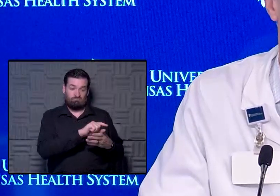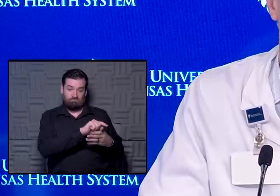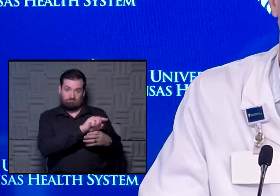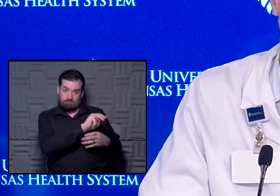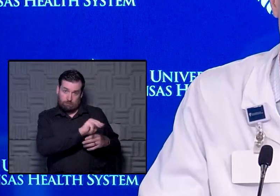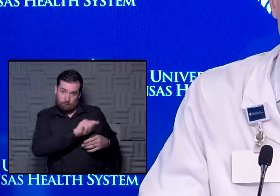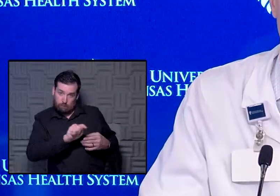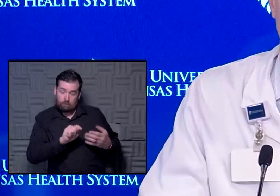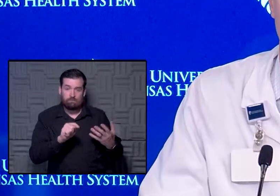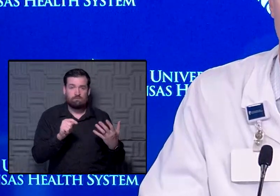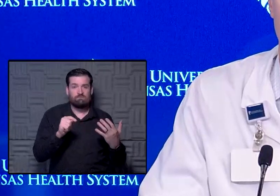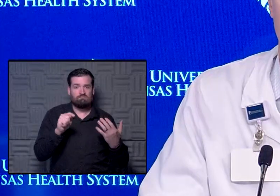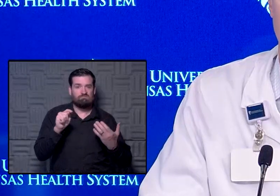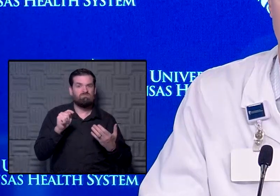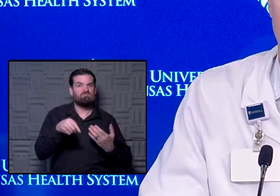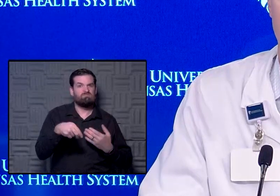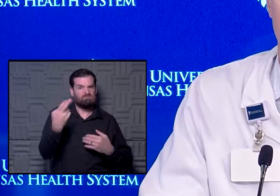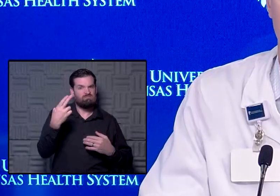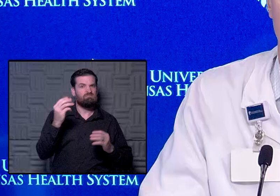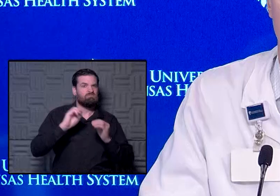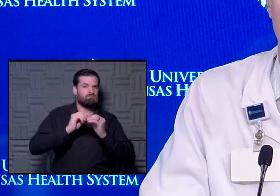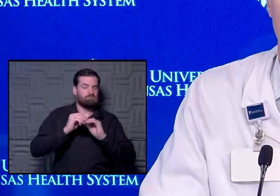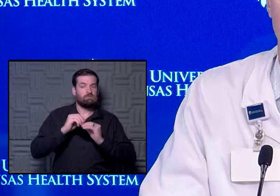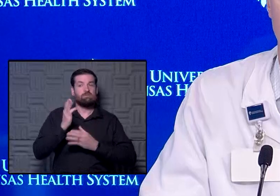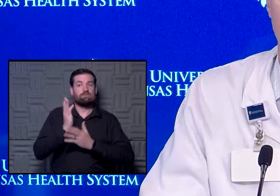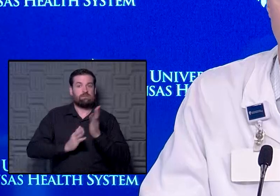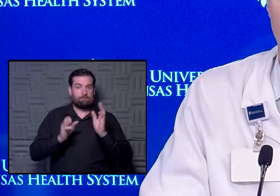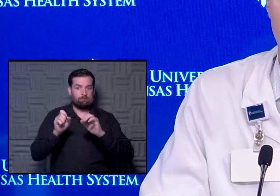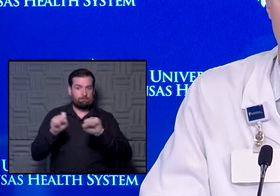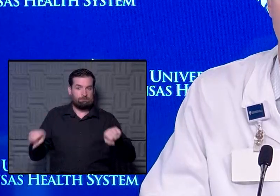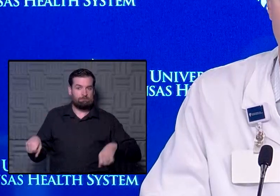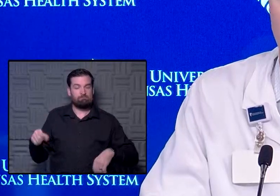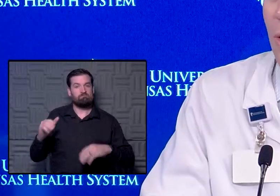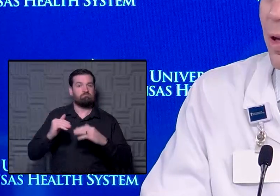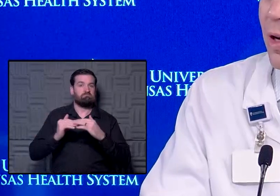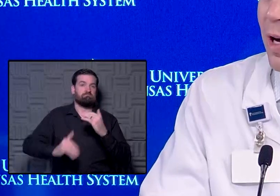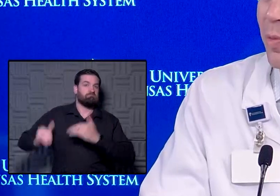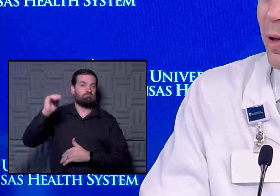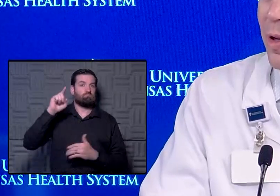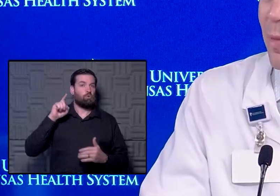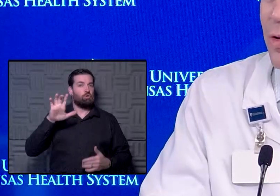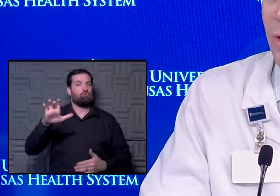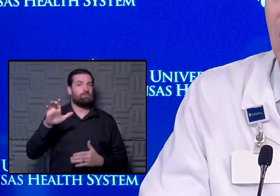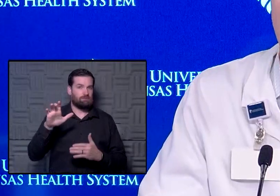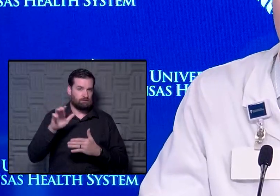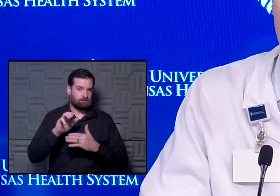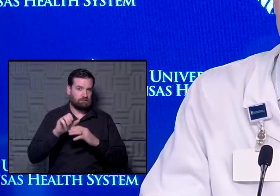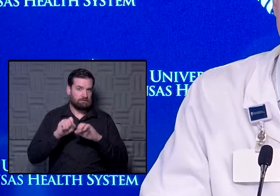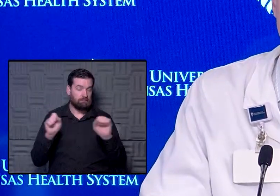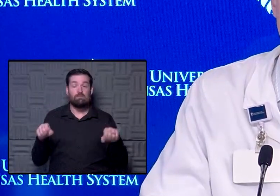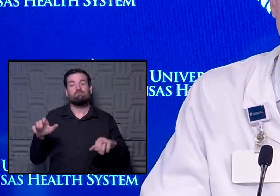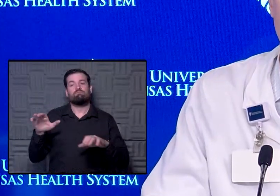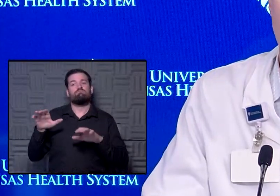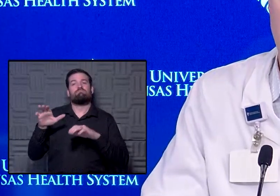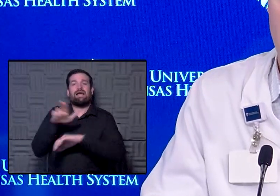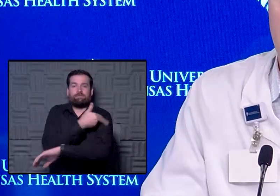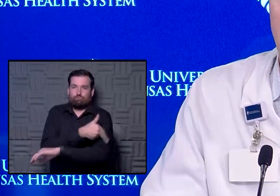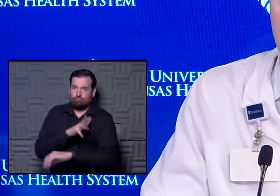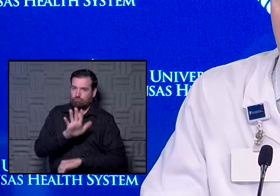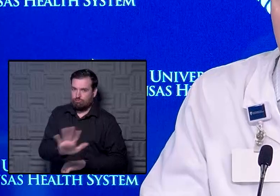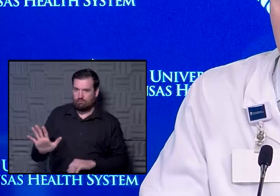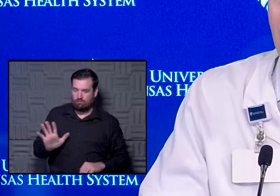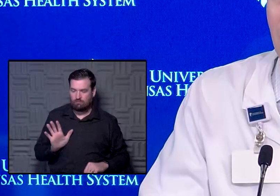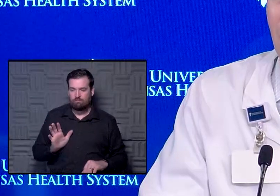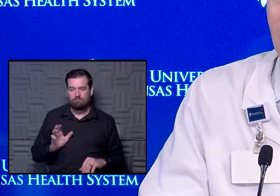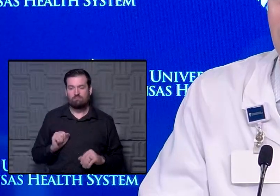had higher numbers, even a couple of systems that had over 100 total in their hospitals in the metro. So